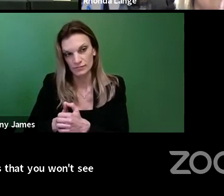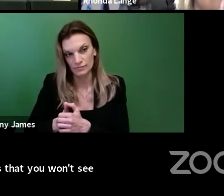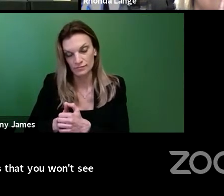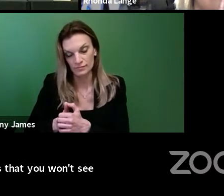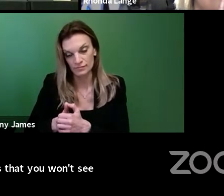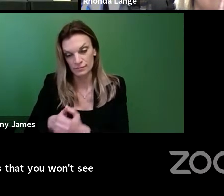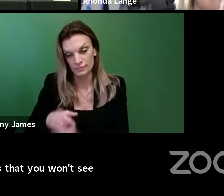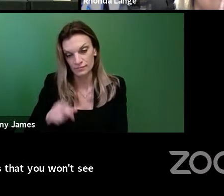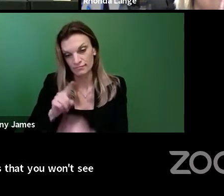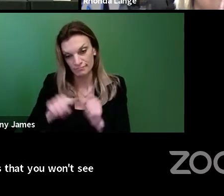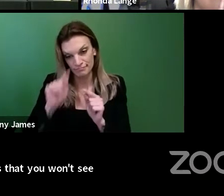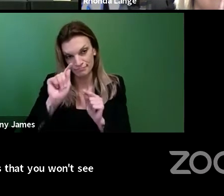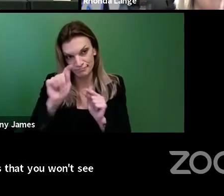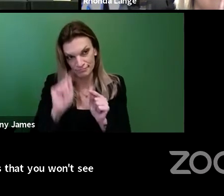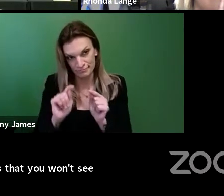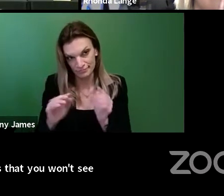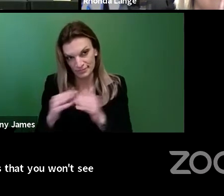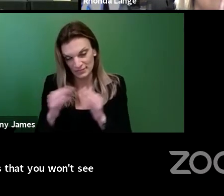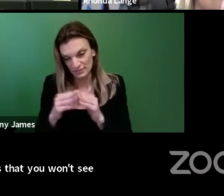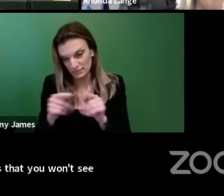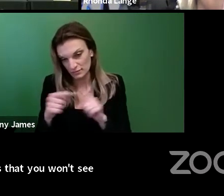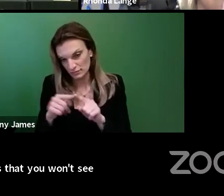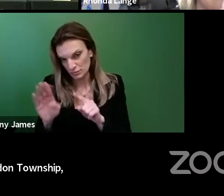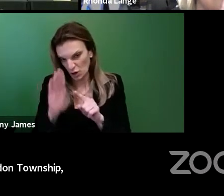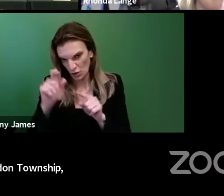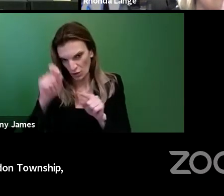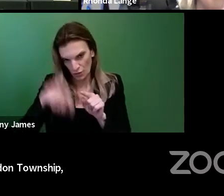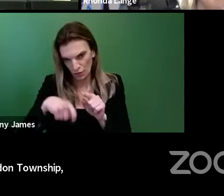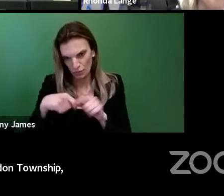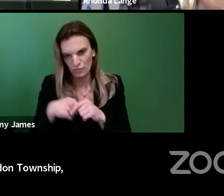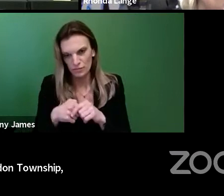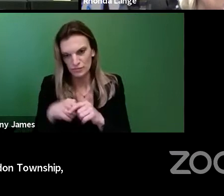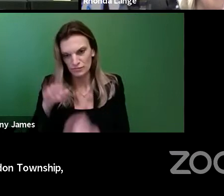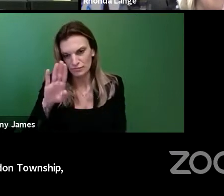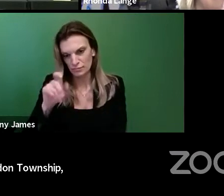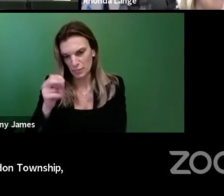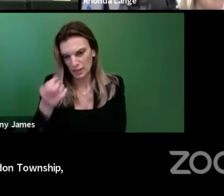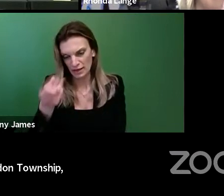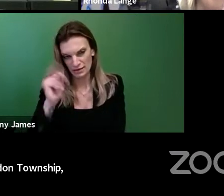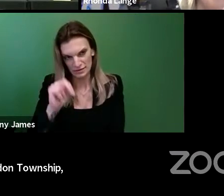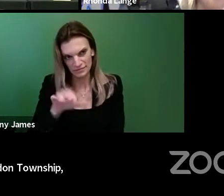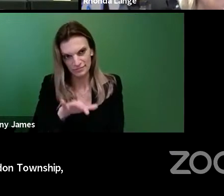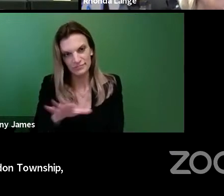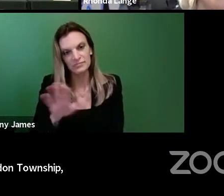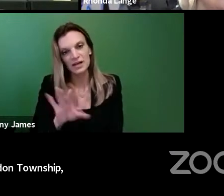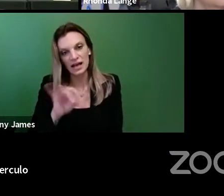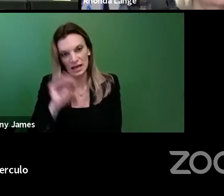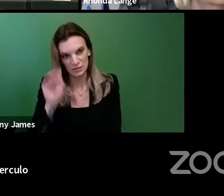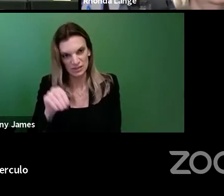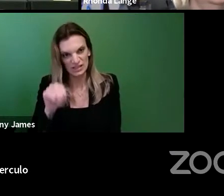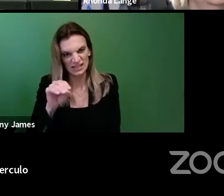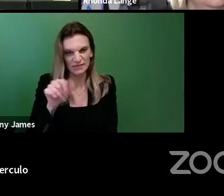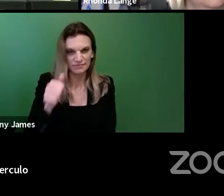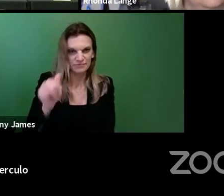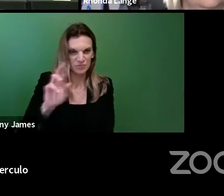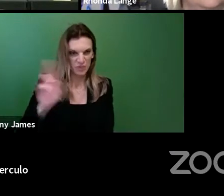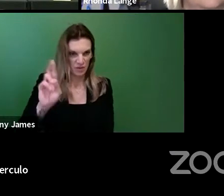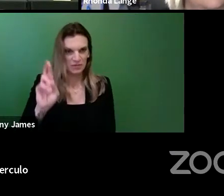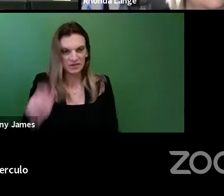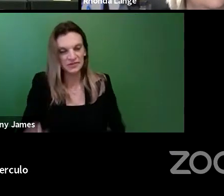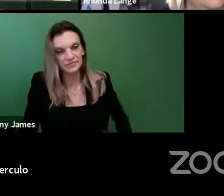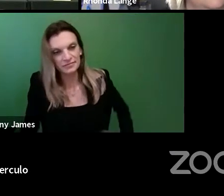Township, little town of Borculo, precincts that run 89% Republican were put into the mix to fix